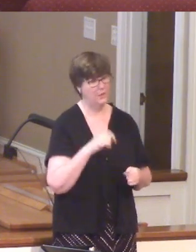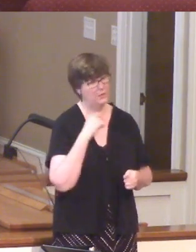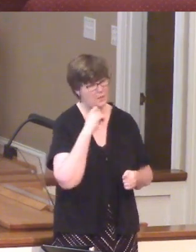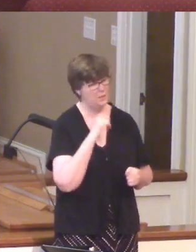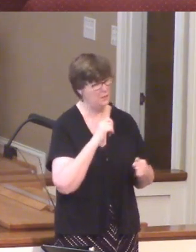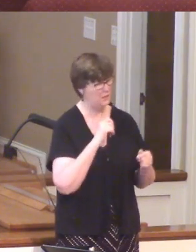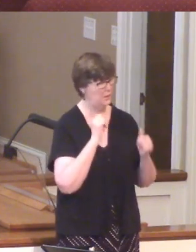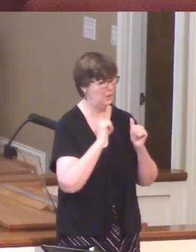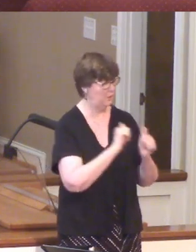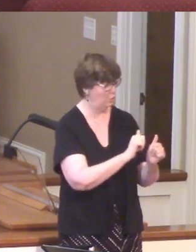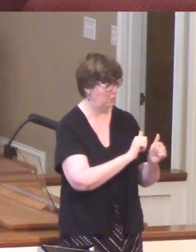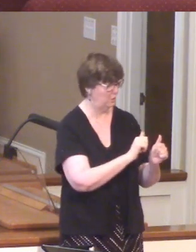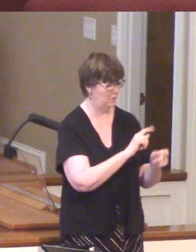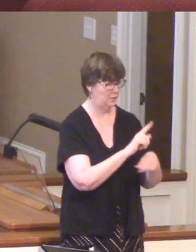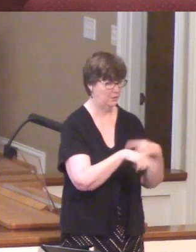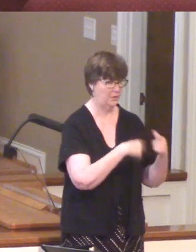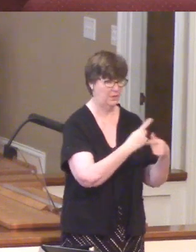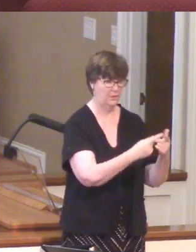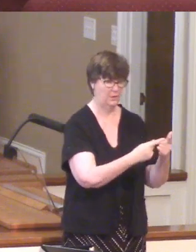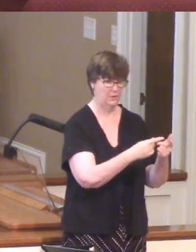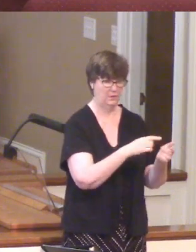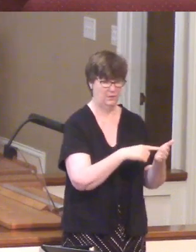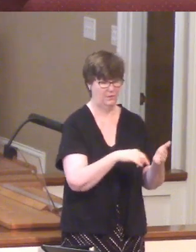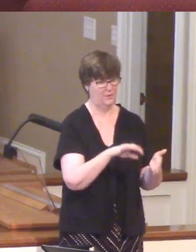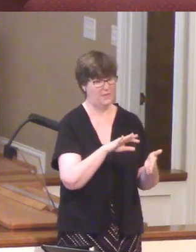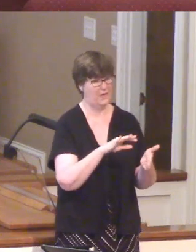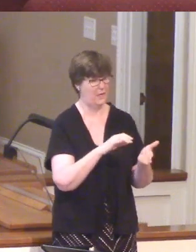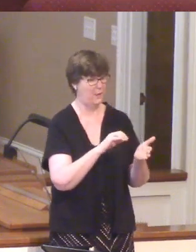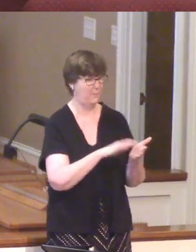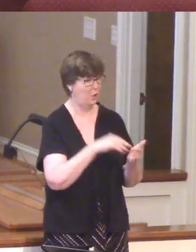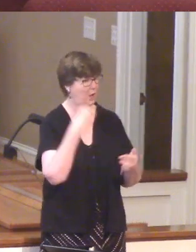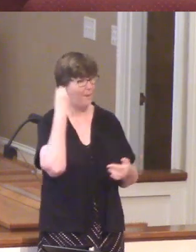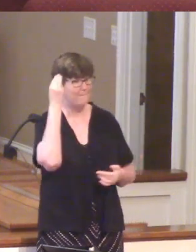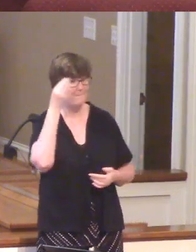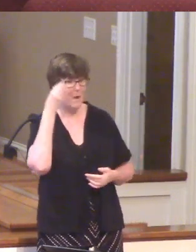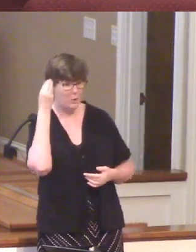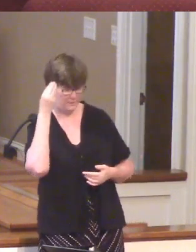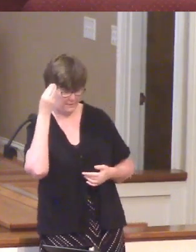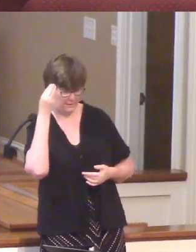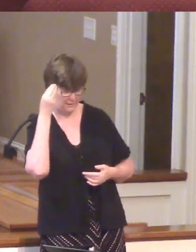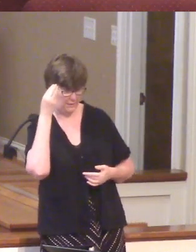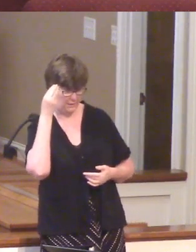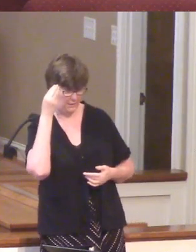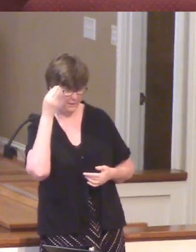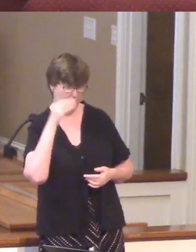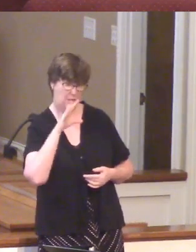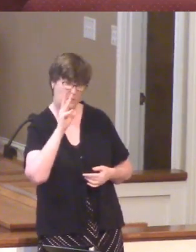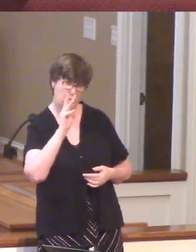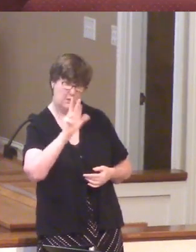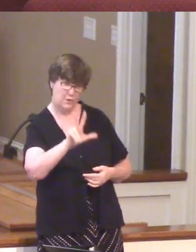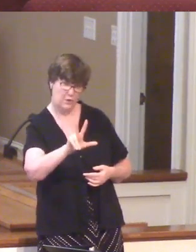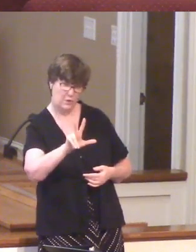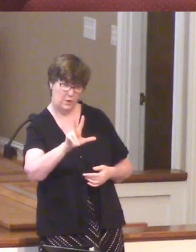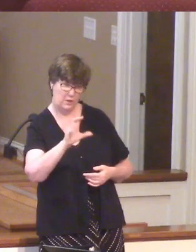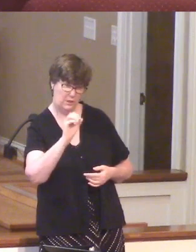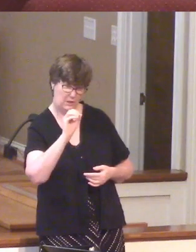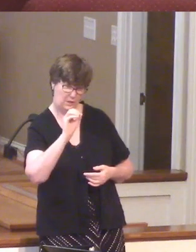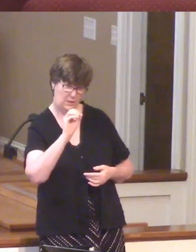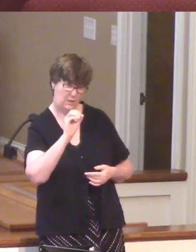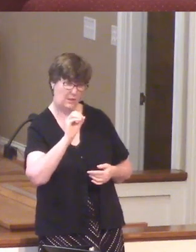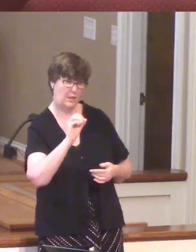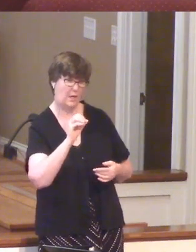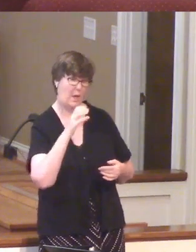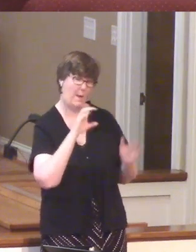a catalog of all the commandments found in the book of Moses. They found 613 commandments from